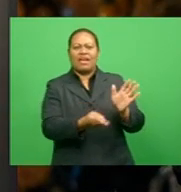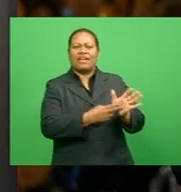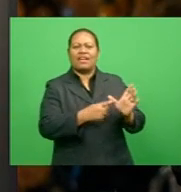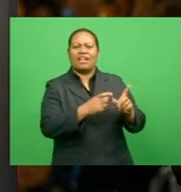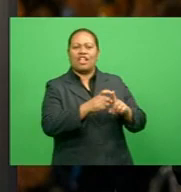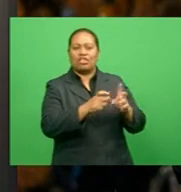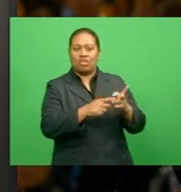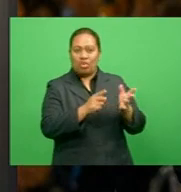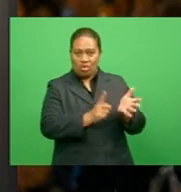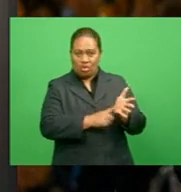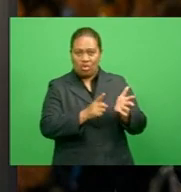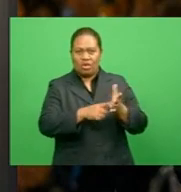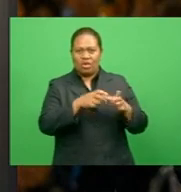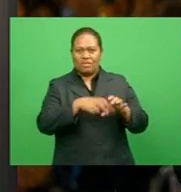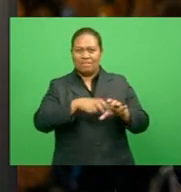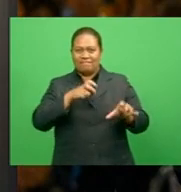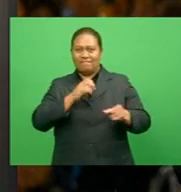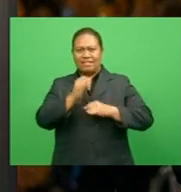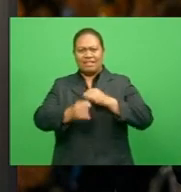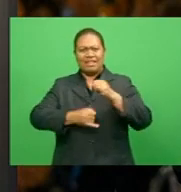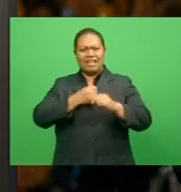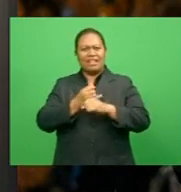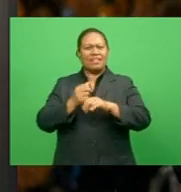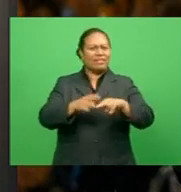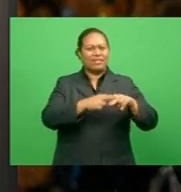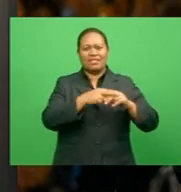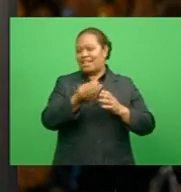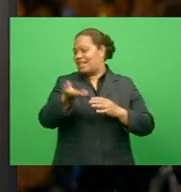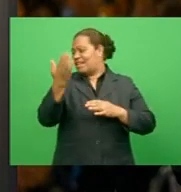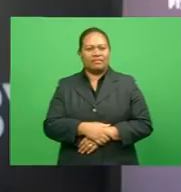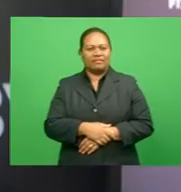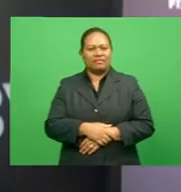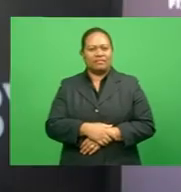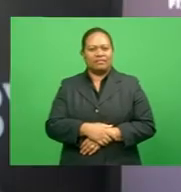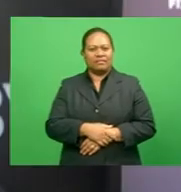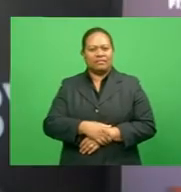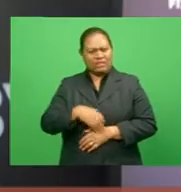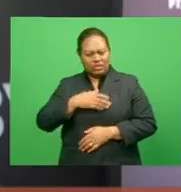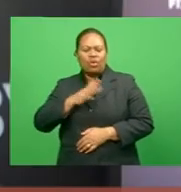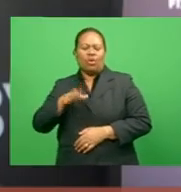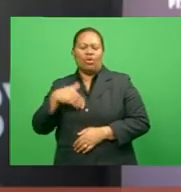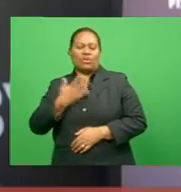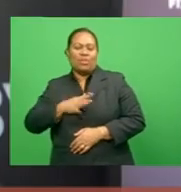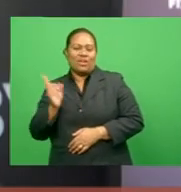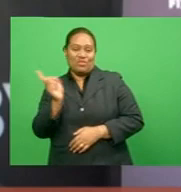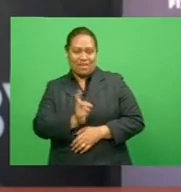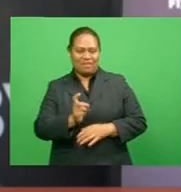retirement from international rugby with Fiji in January last year. Played with Fiji, so he was